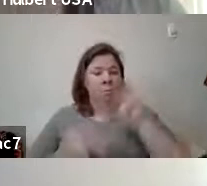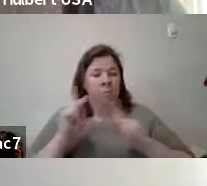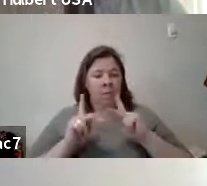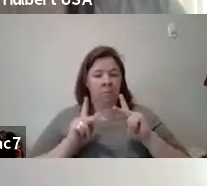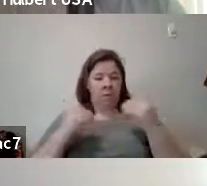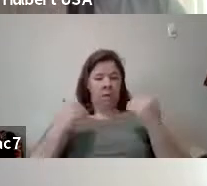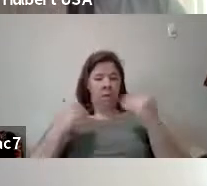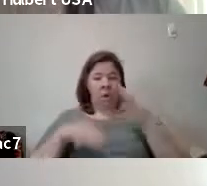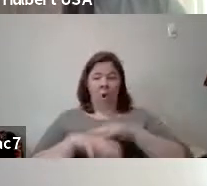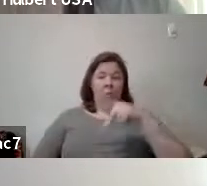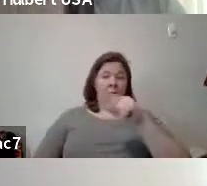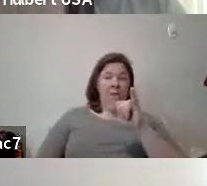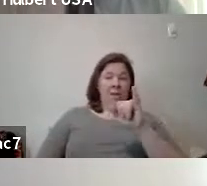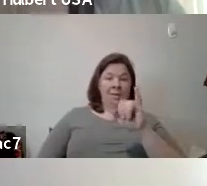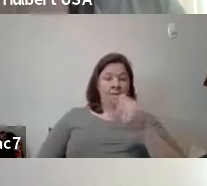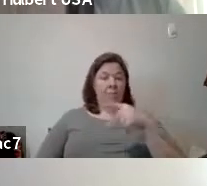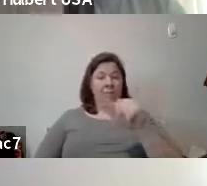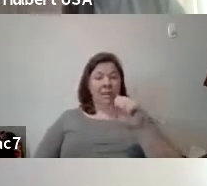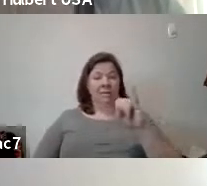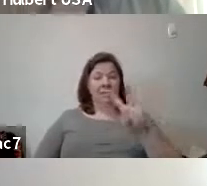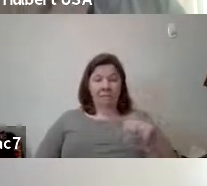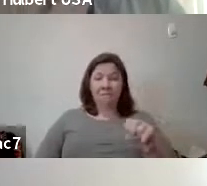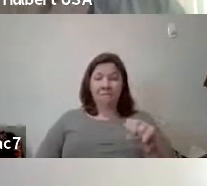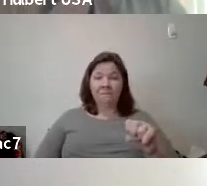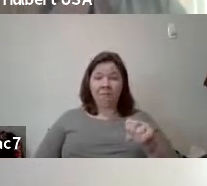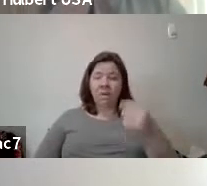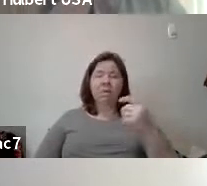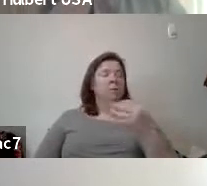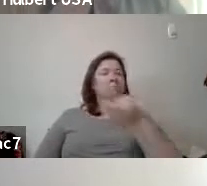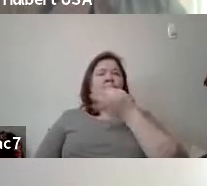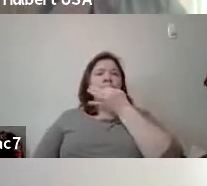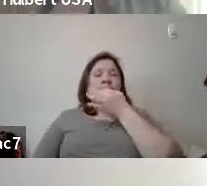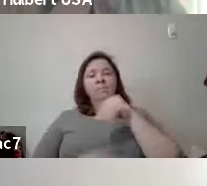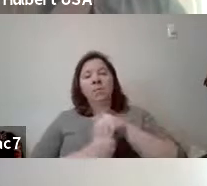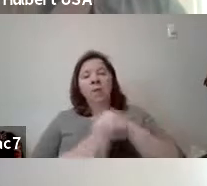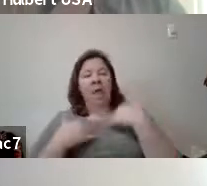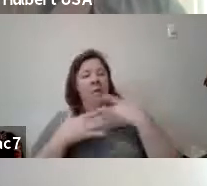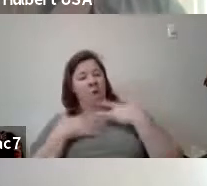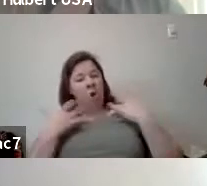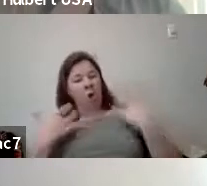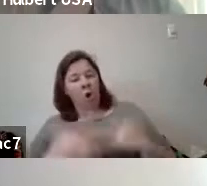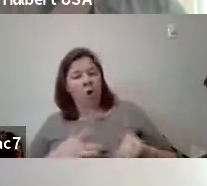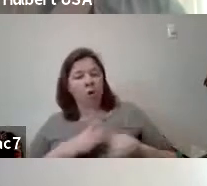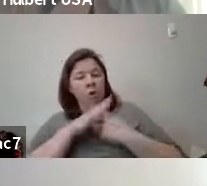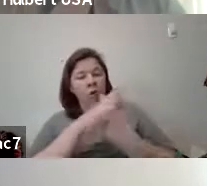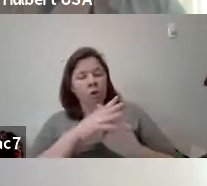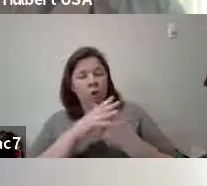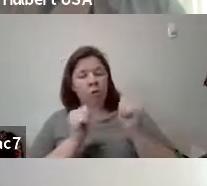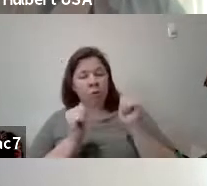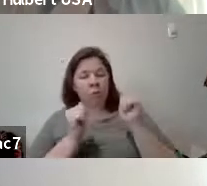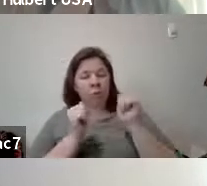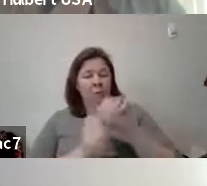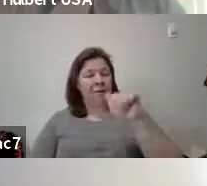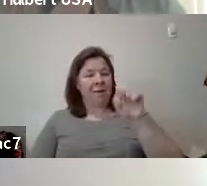are ONPASSIVE co-founders are exemplary in. Having a heart. Starts with our CEO, Ash